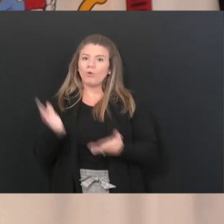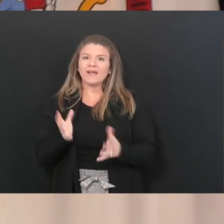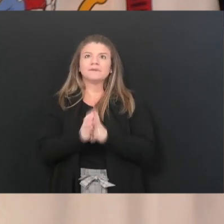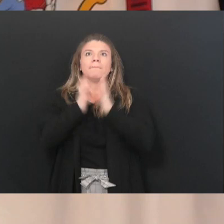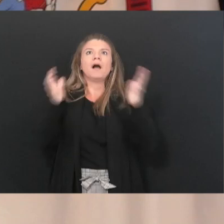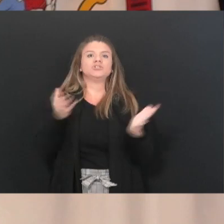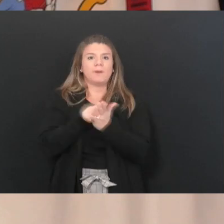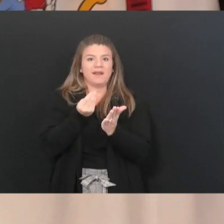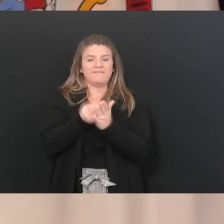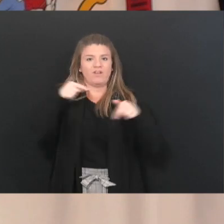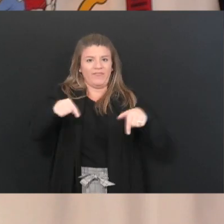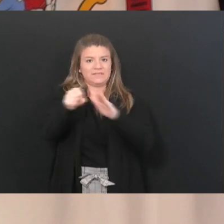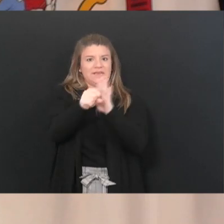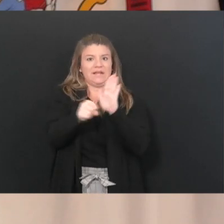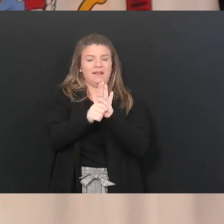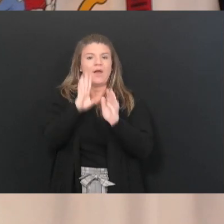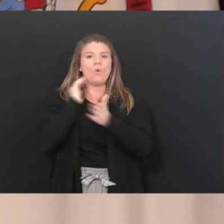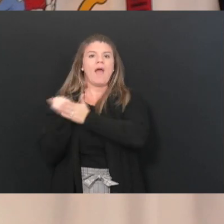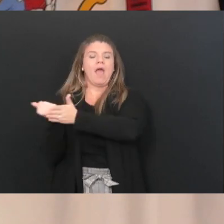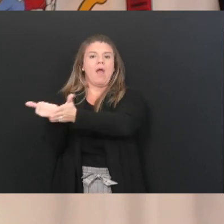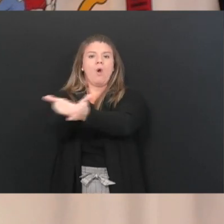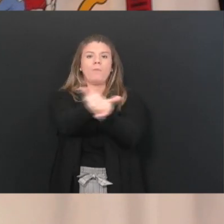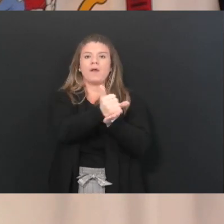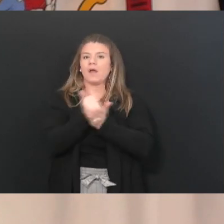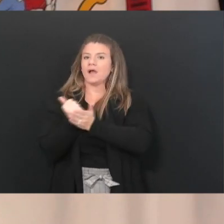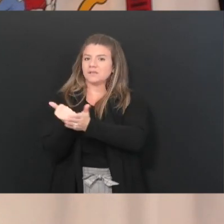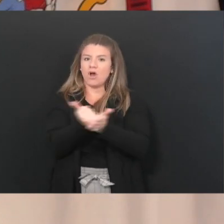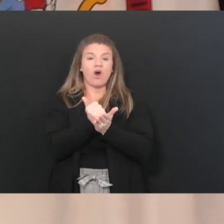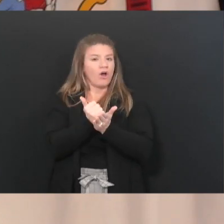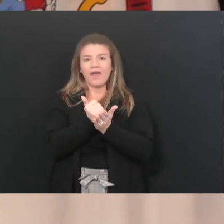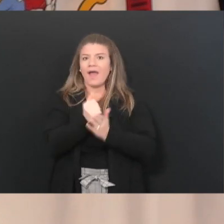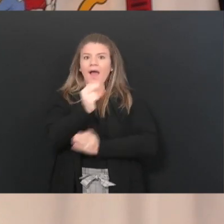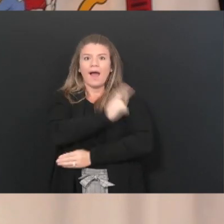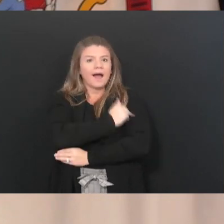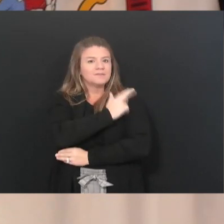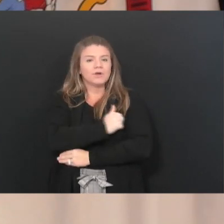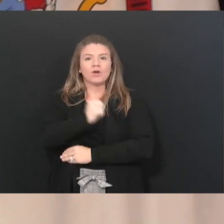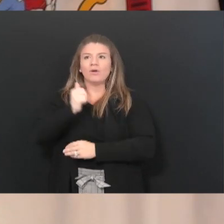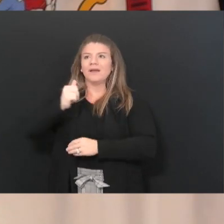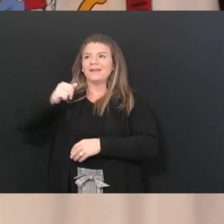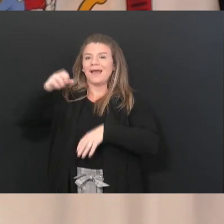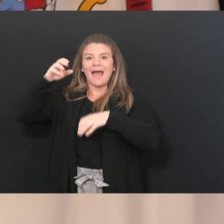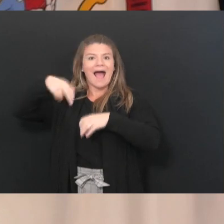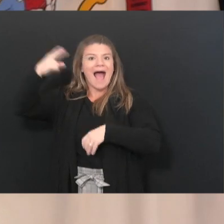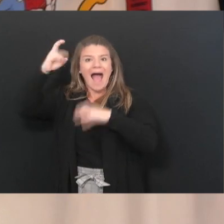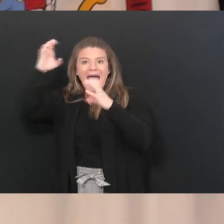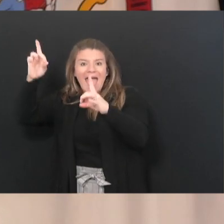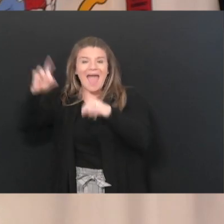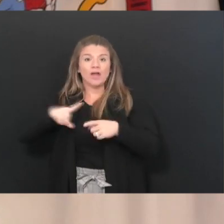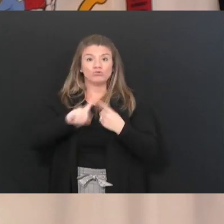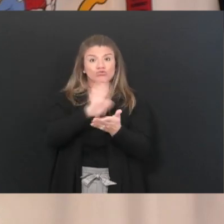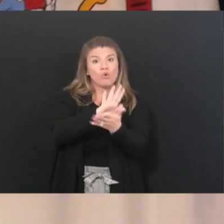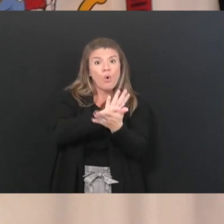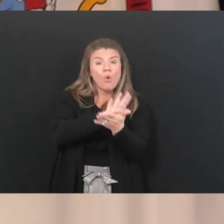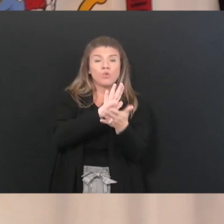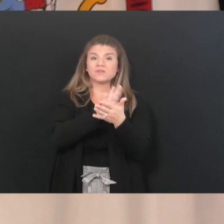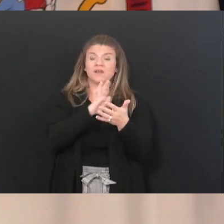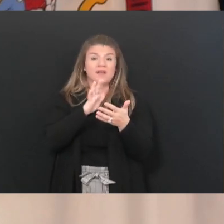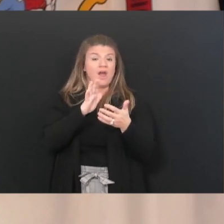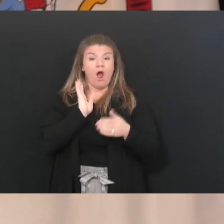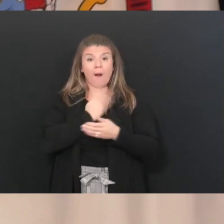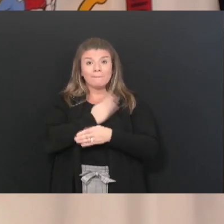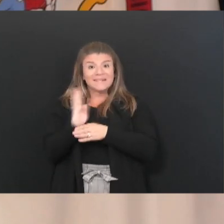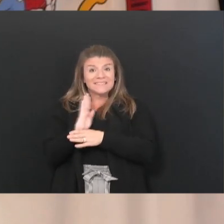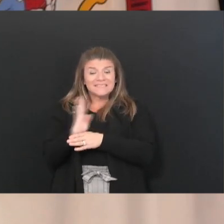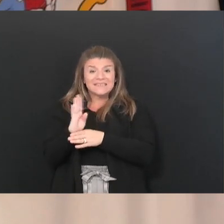possibly bring that will help everything from our hospitals to higher ed to K through 12 to all of our